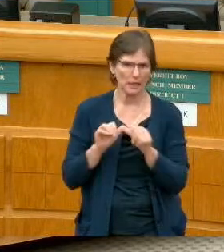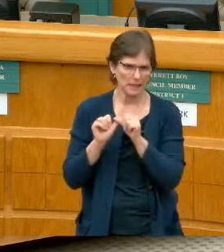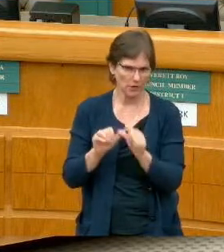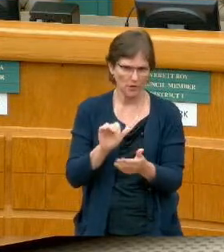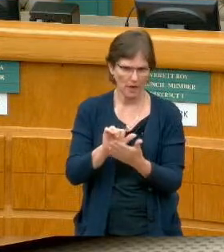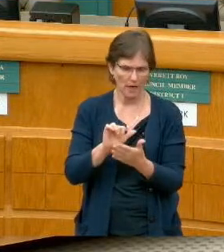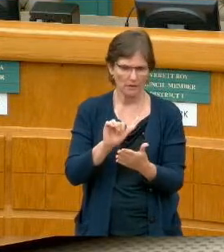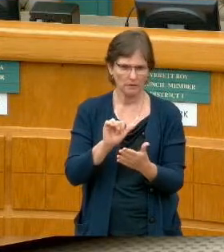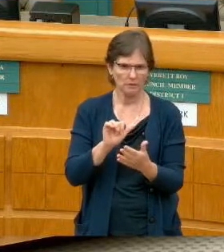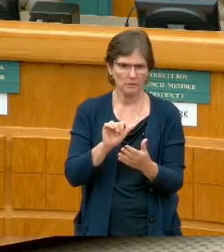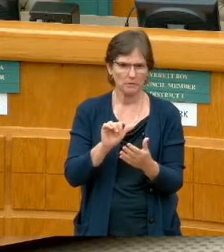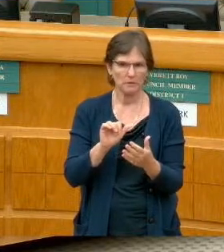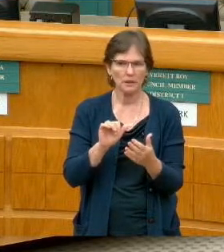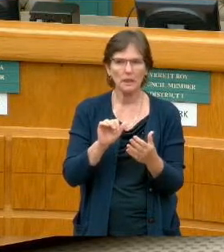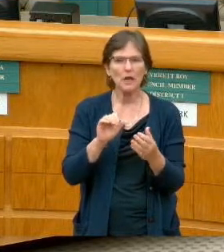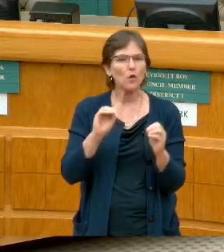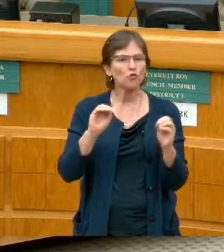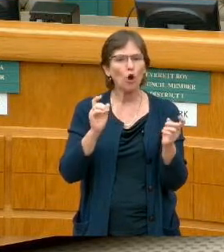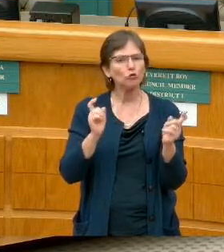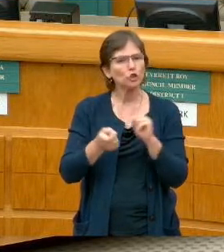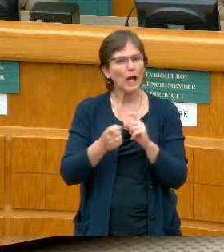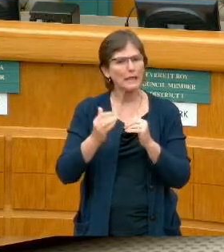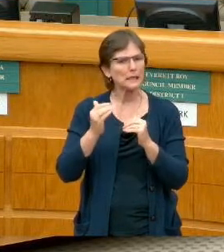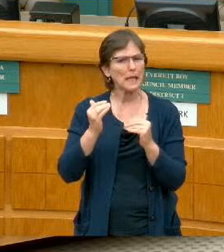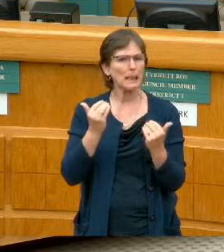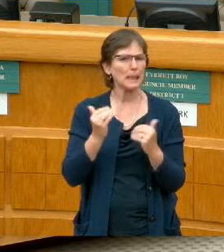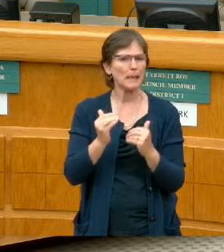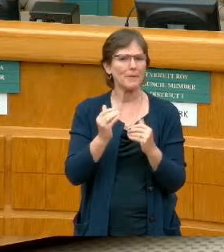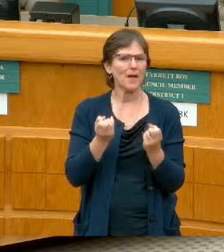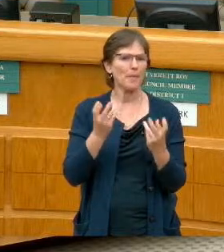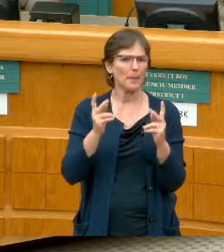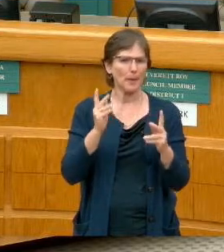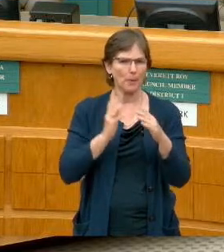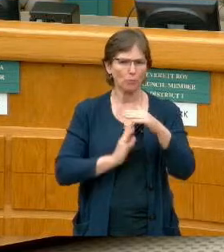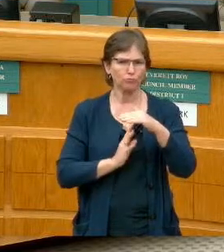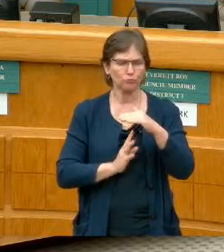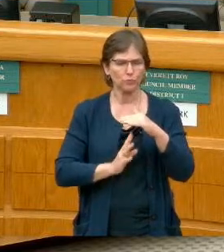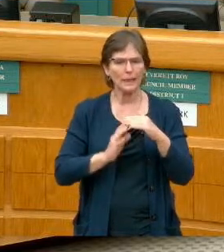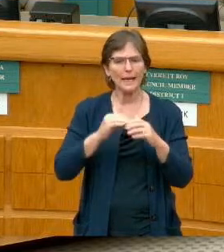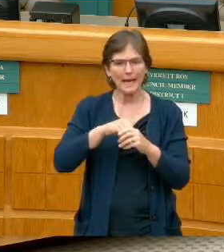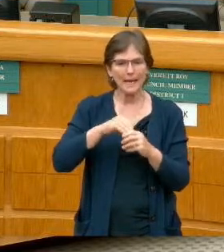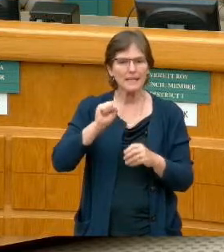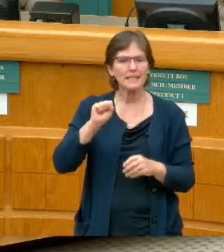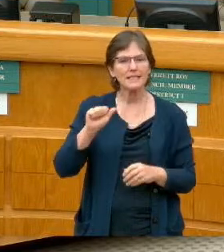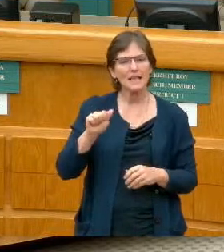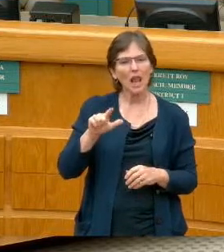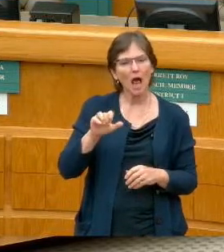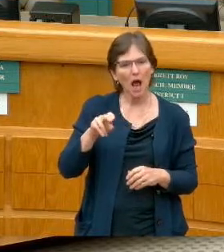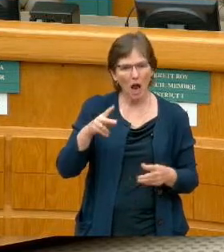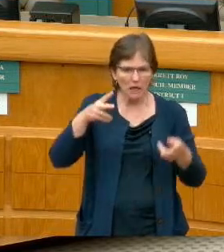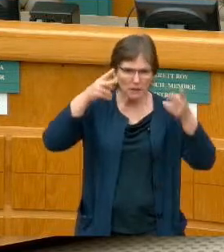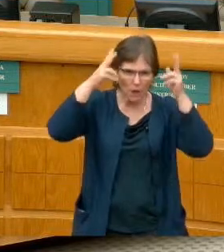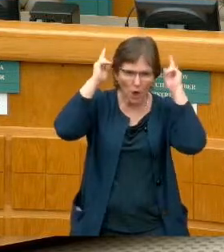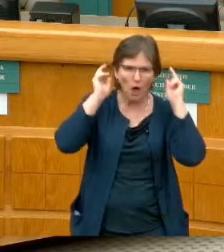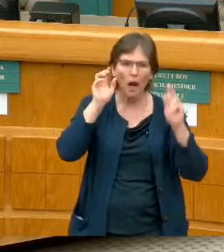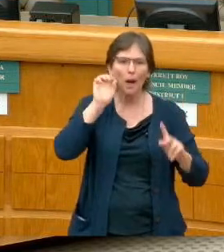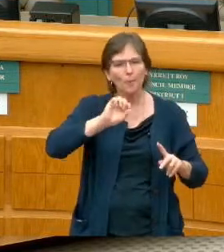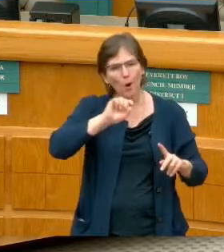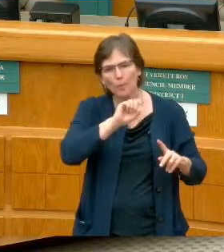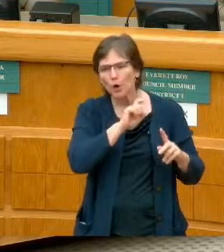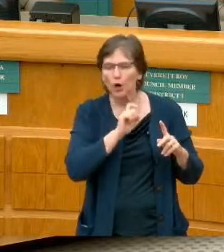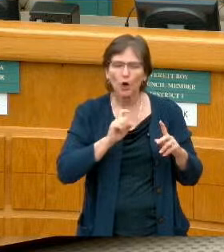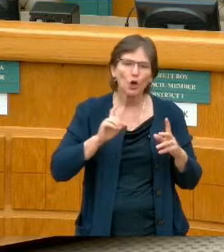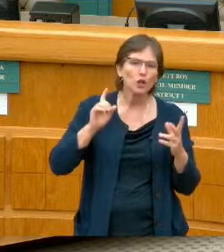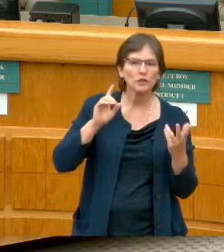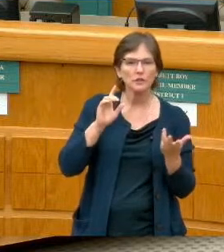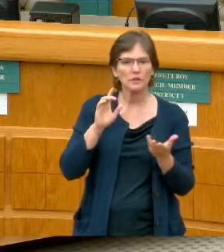cosmetology salons, barber and nail salons, massage parlors, tattoo, and piercing studios. So, but